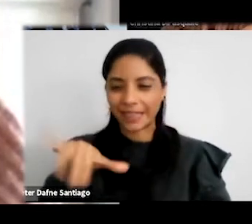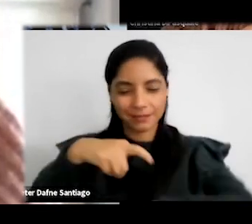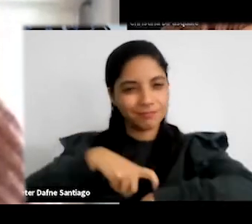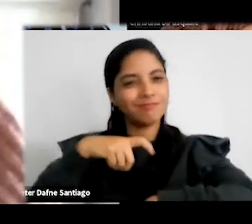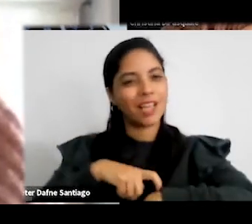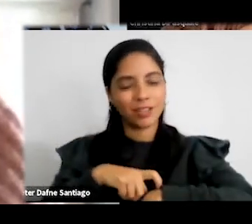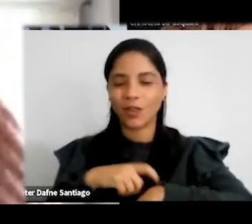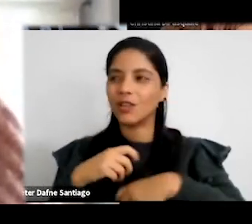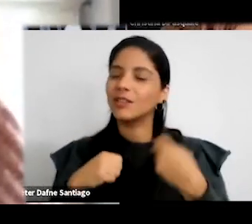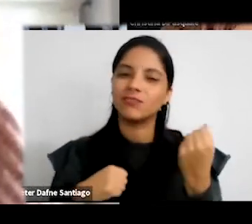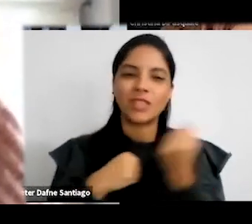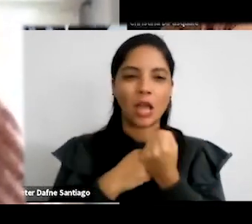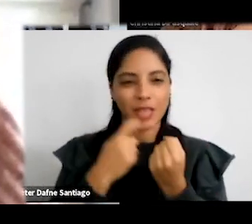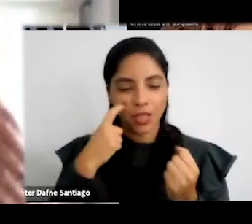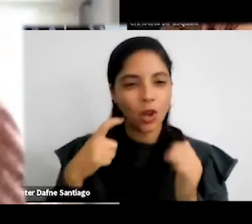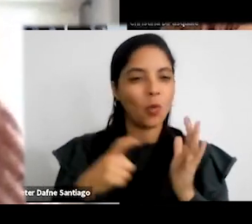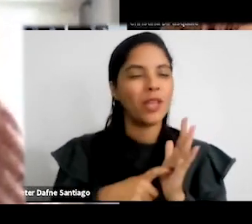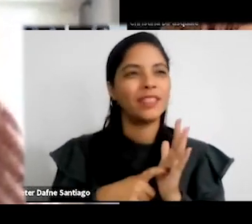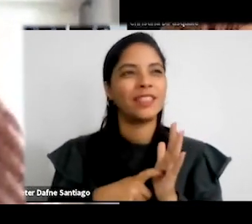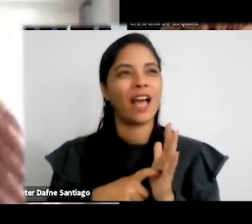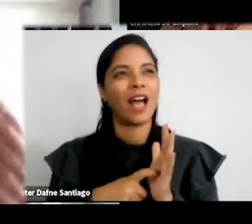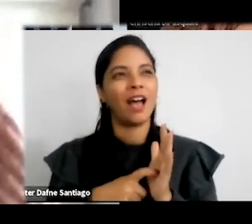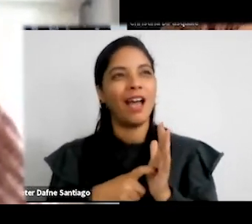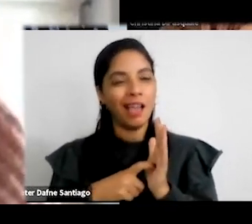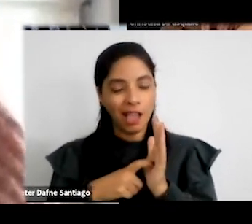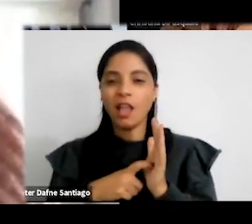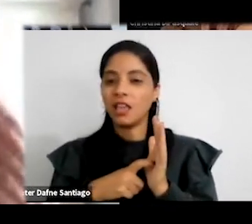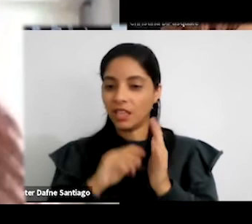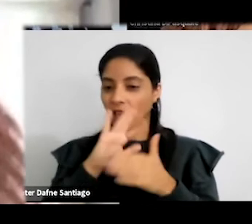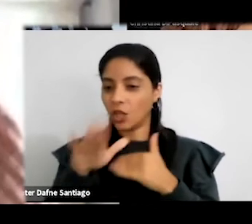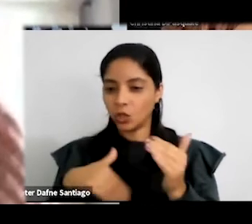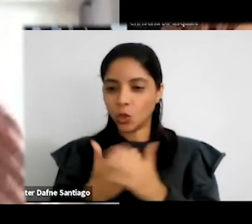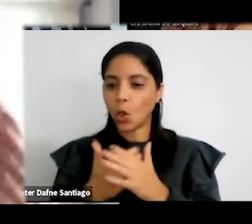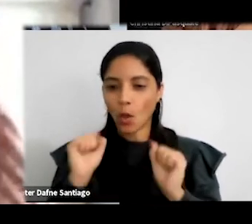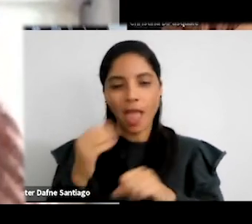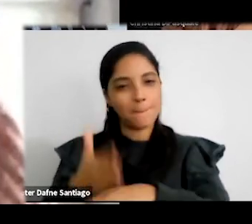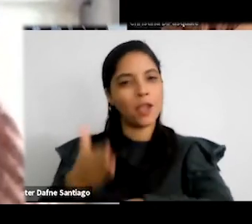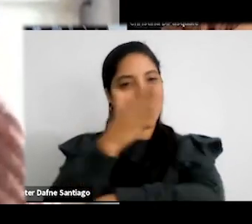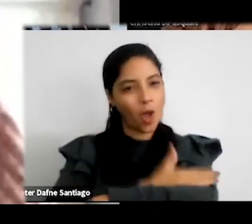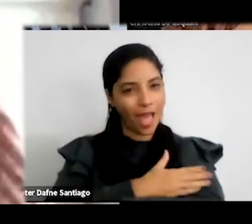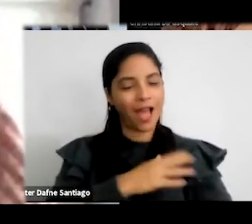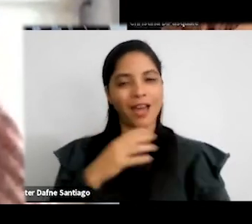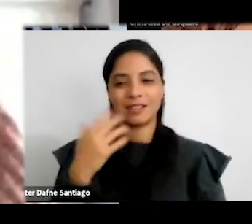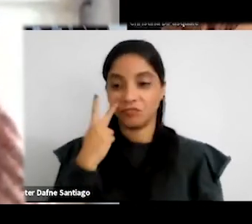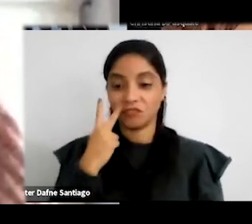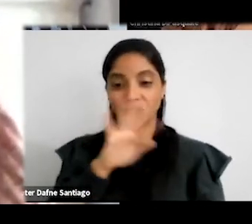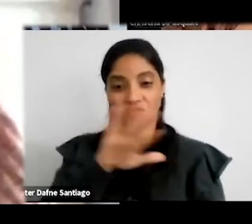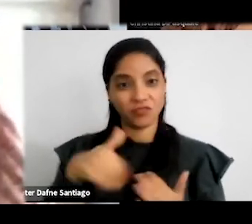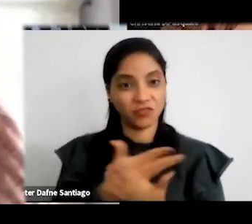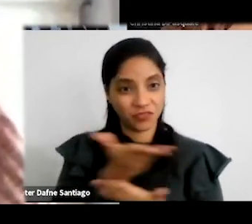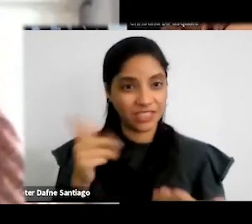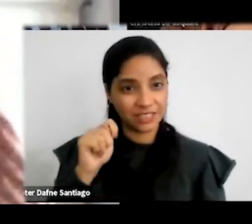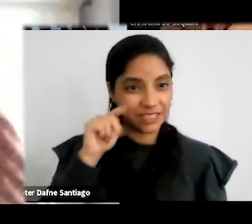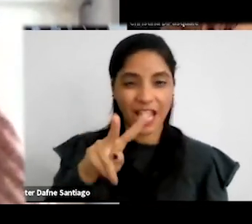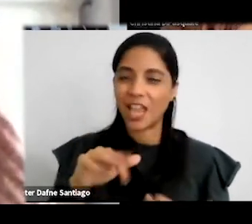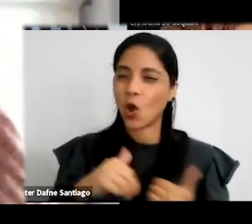realized how much better media, local media, community-driven media mattered for the community. And no matter what they were working on, they